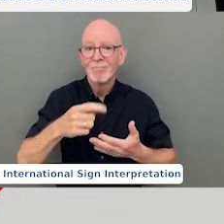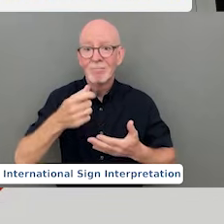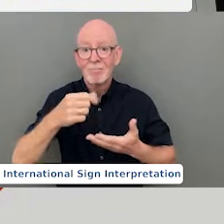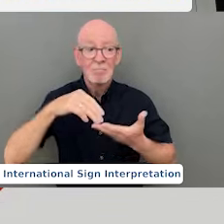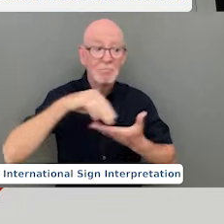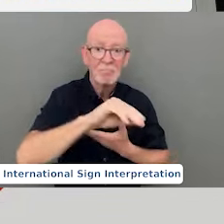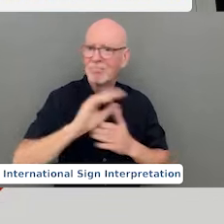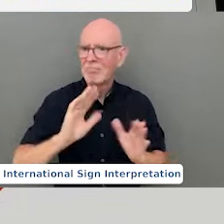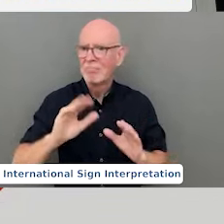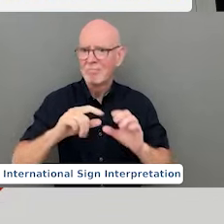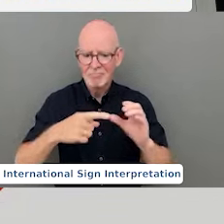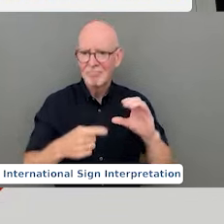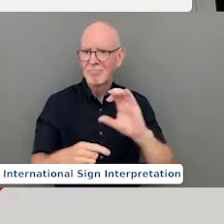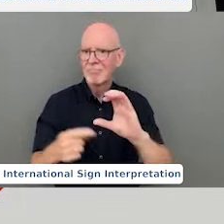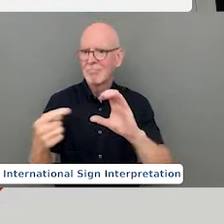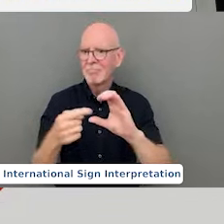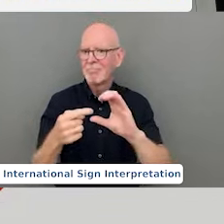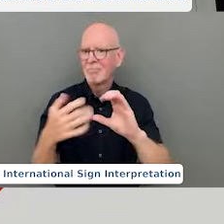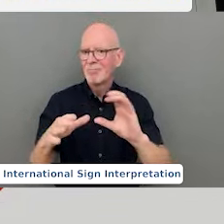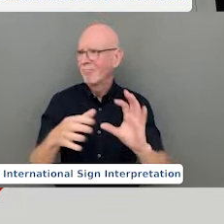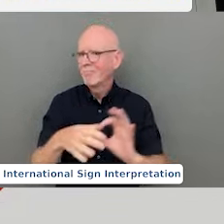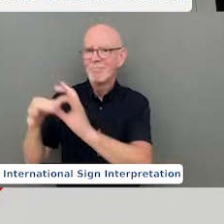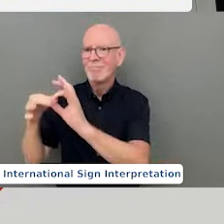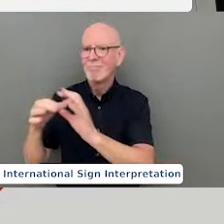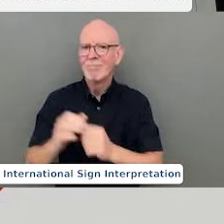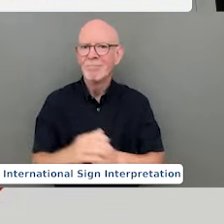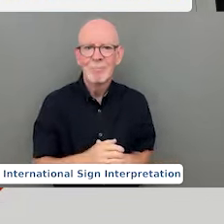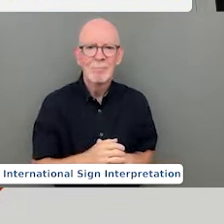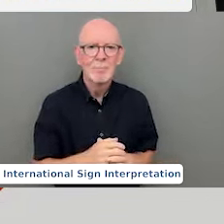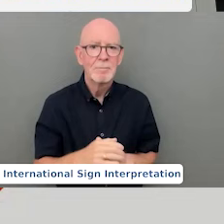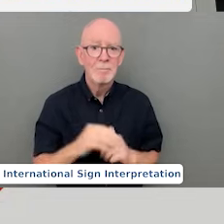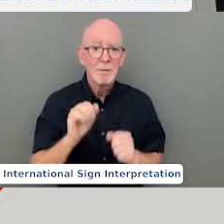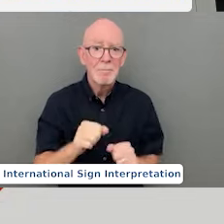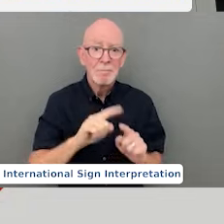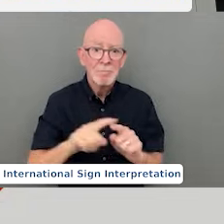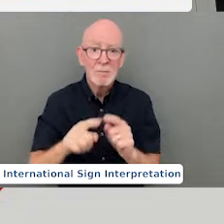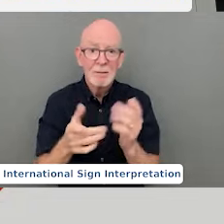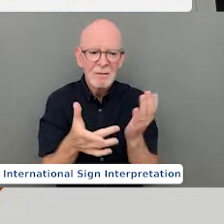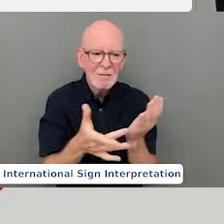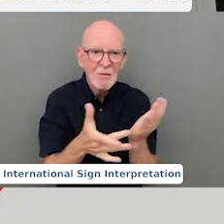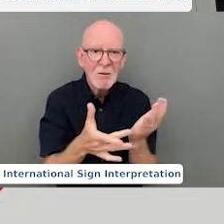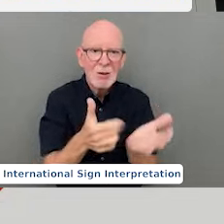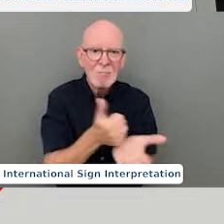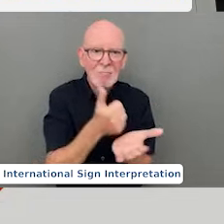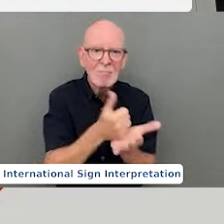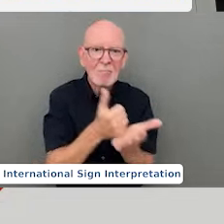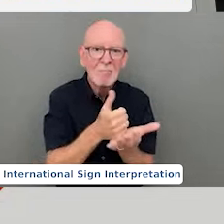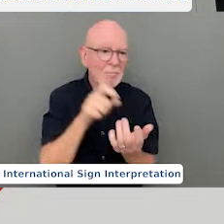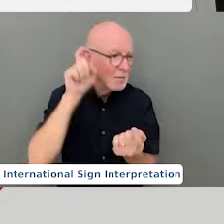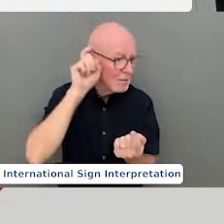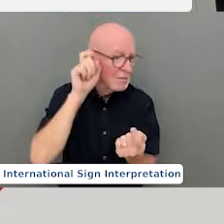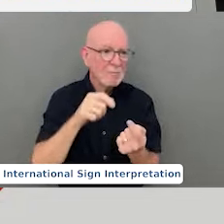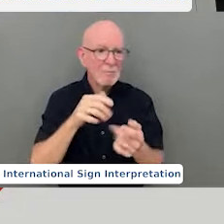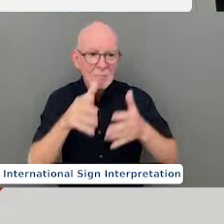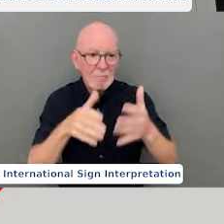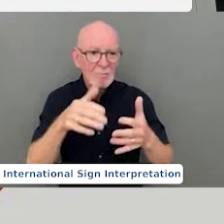services, and to get medication consultation from the doctors, and